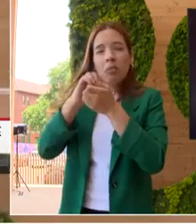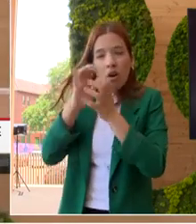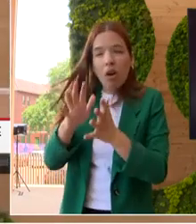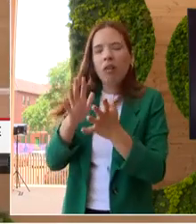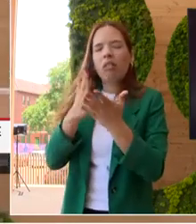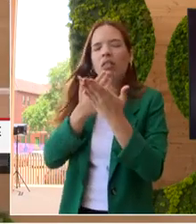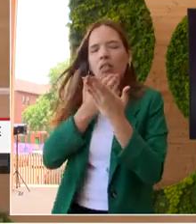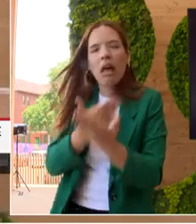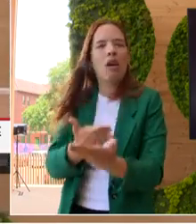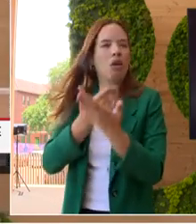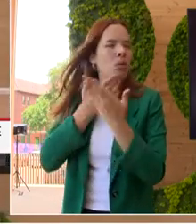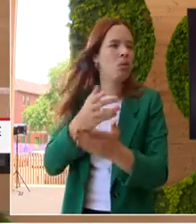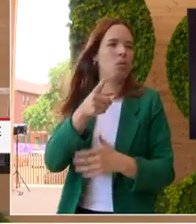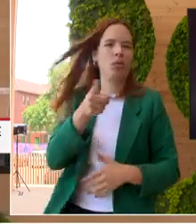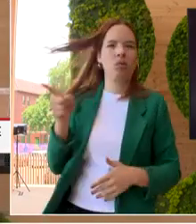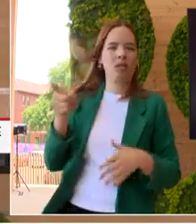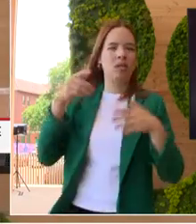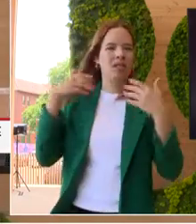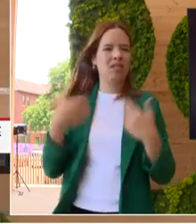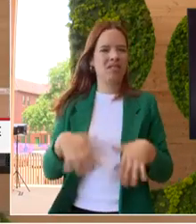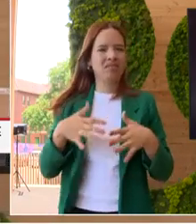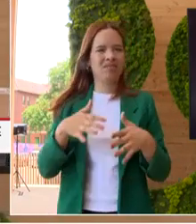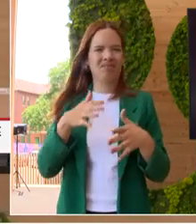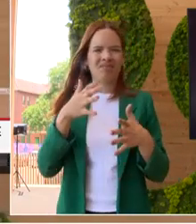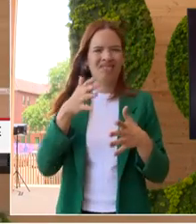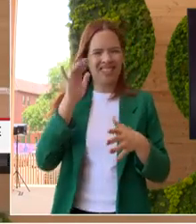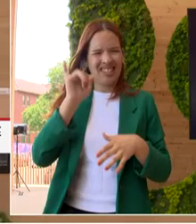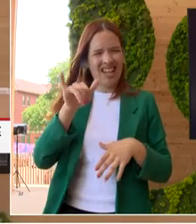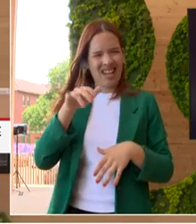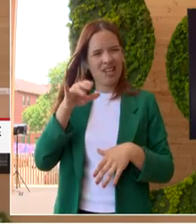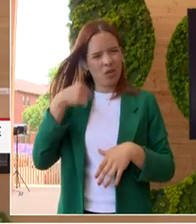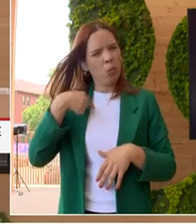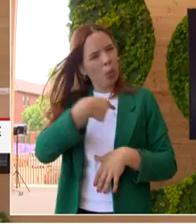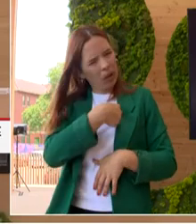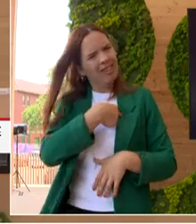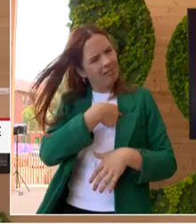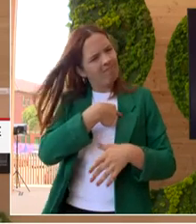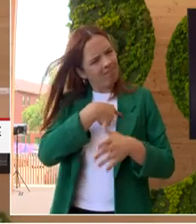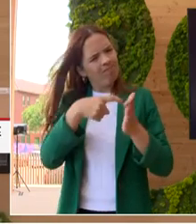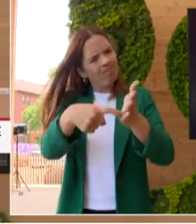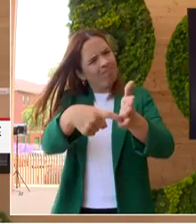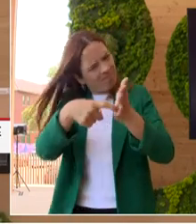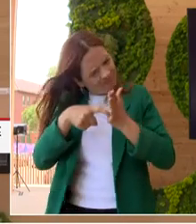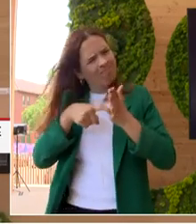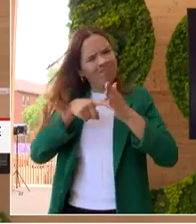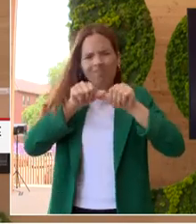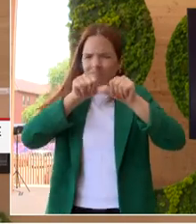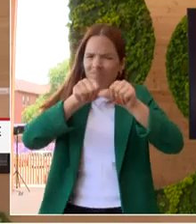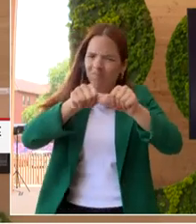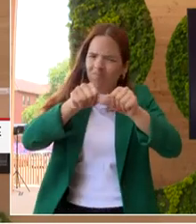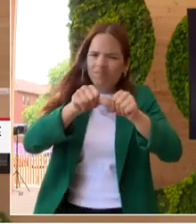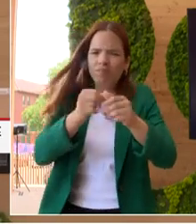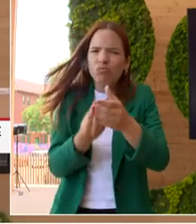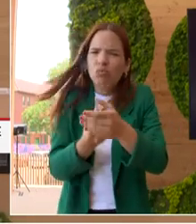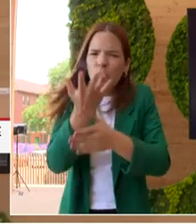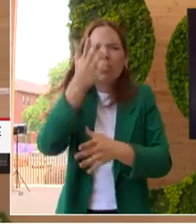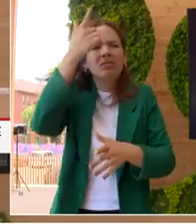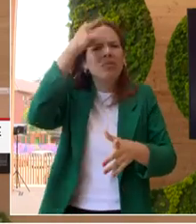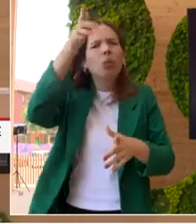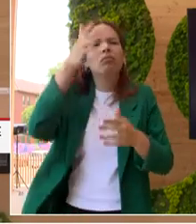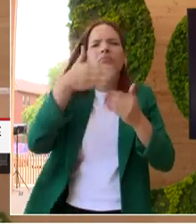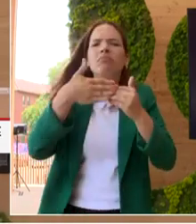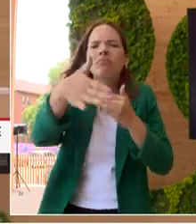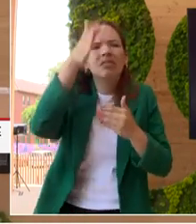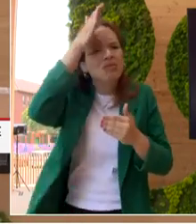who've done everything they could today and tomorrow for all the tomorrows at Sycamore and Oak. Finally, to the Emerson Collective's founder and